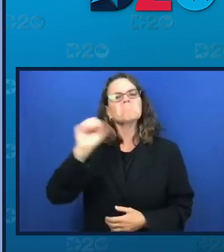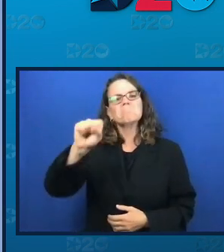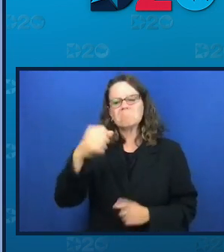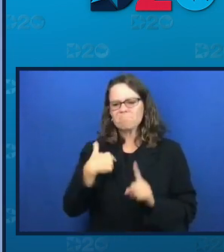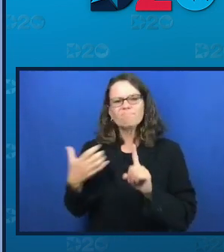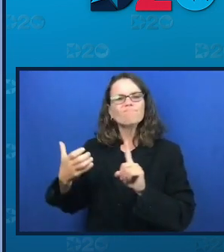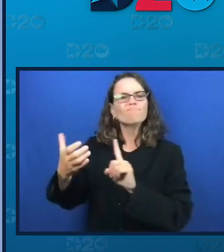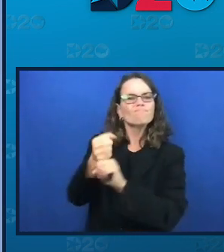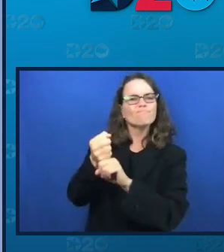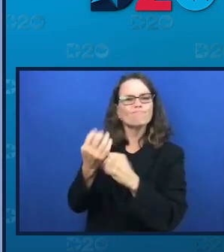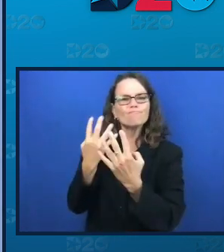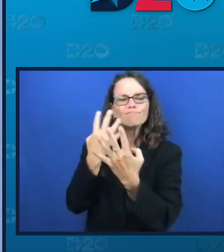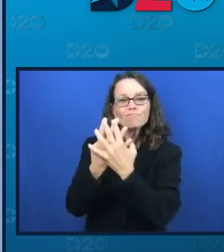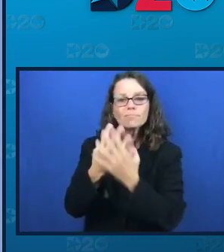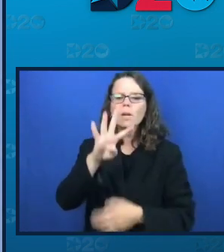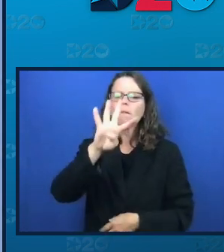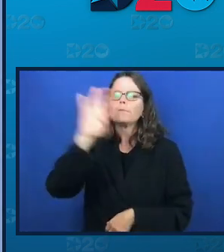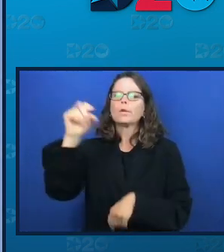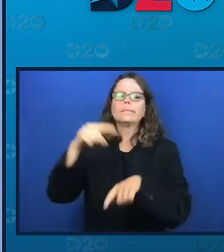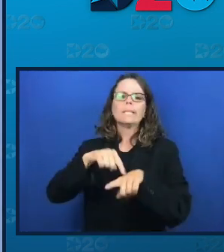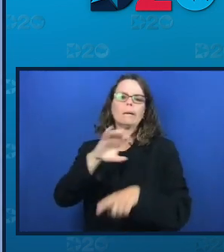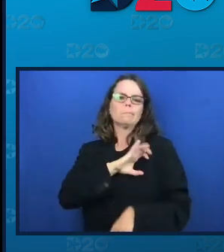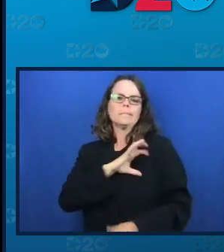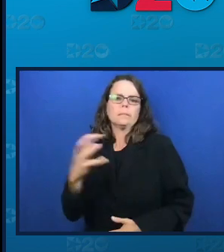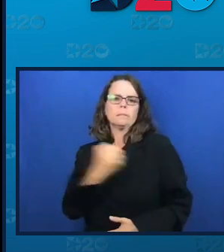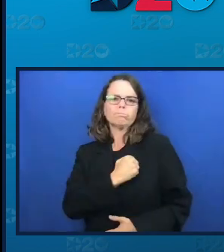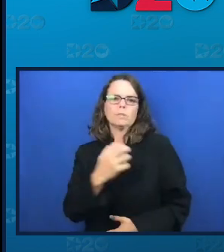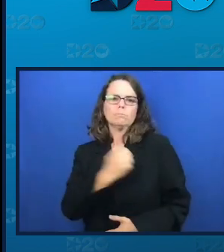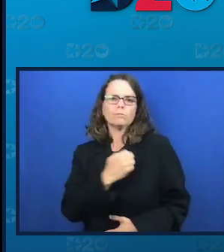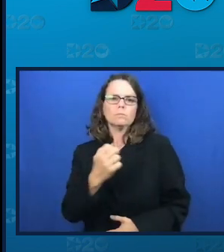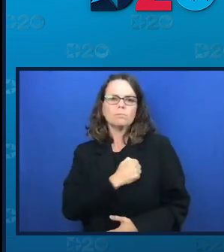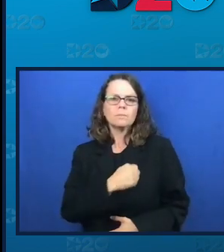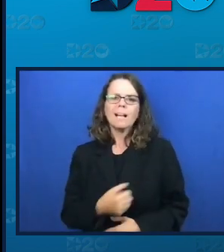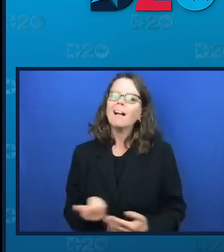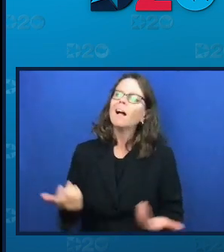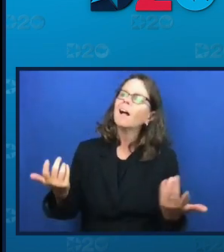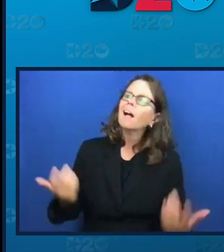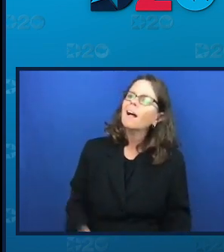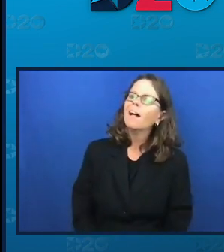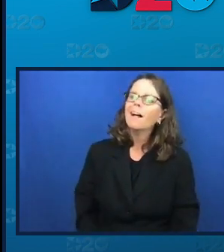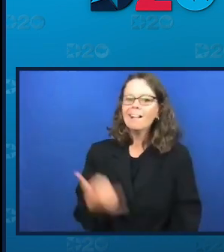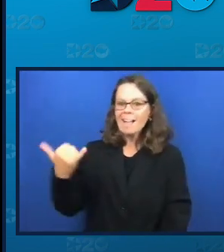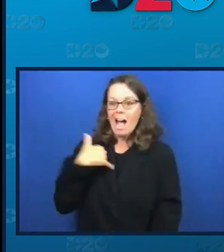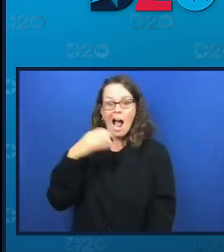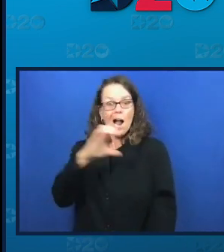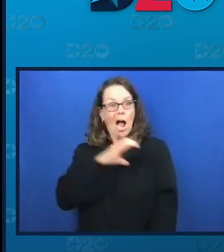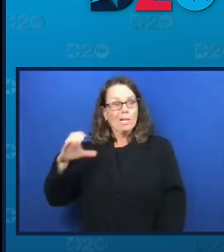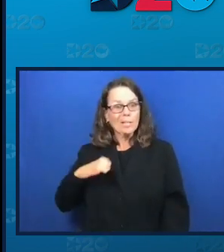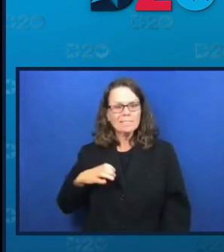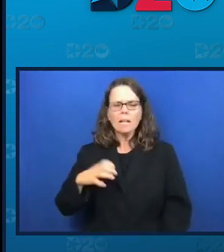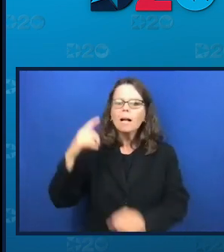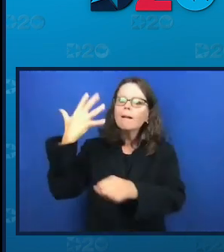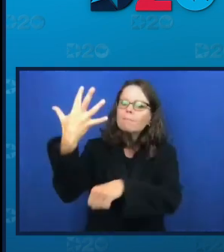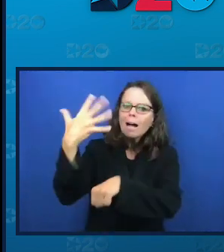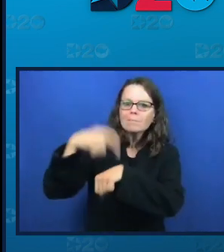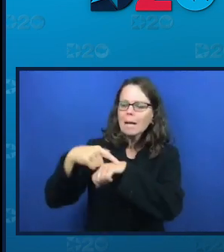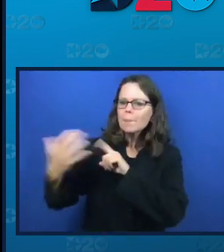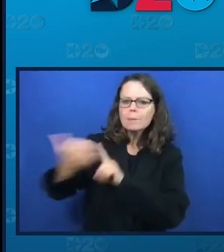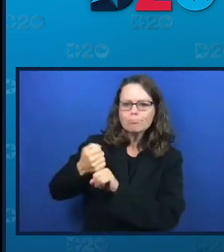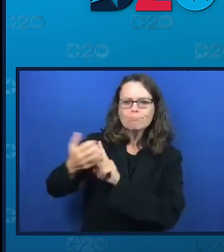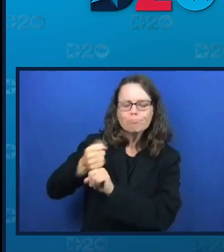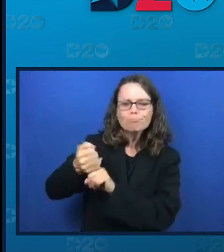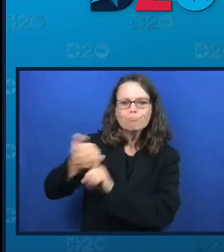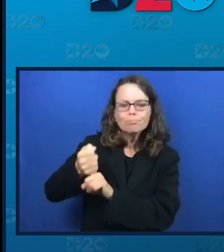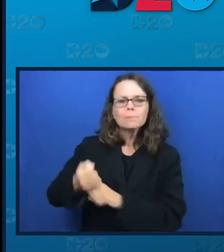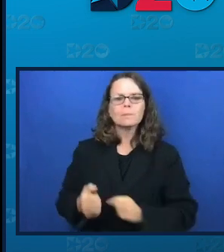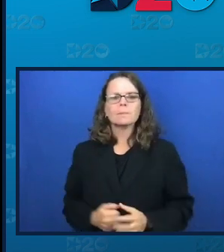And since I've been in Congress, another 5 times. The means by which we struggle must be consistent with the